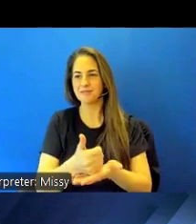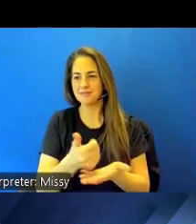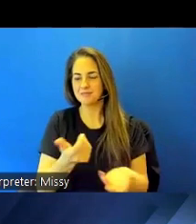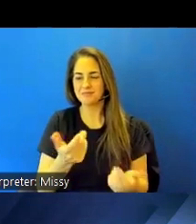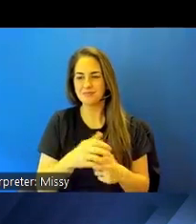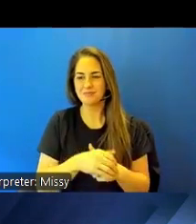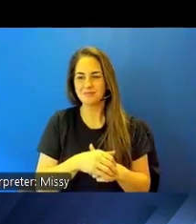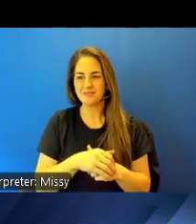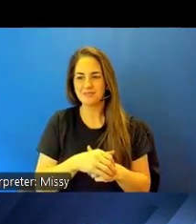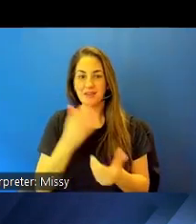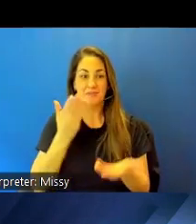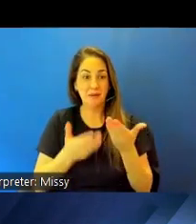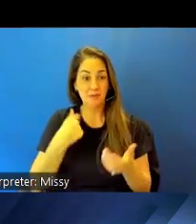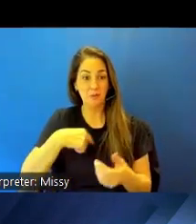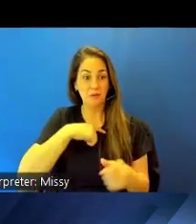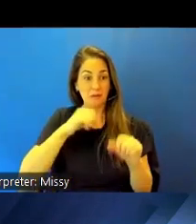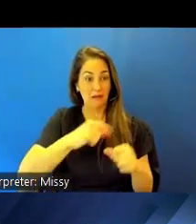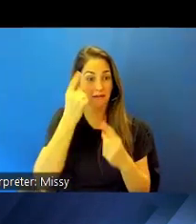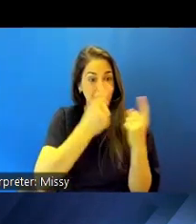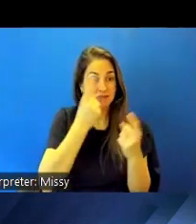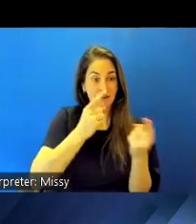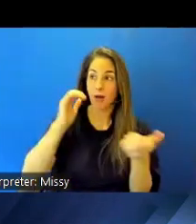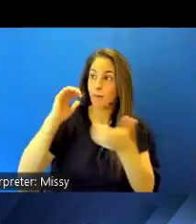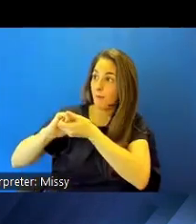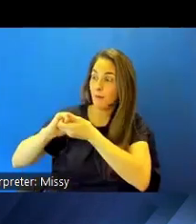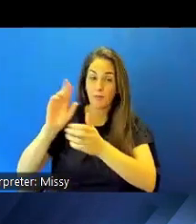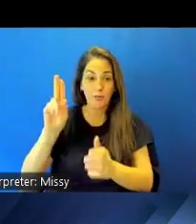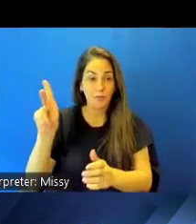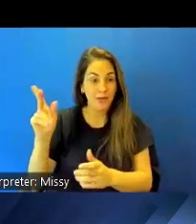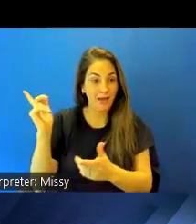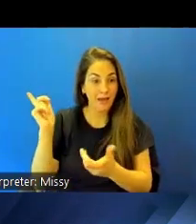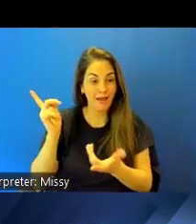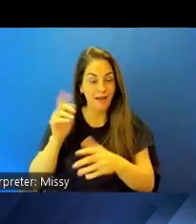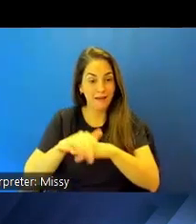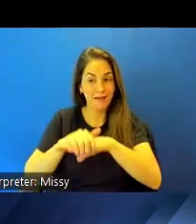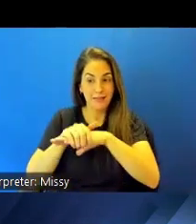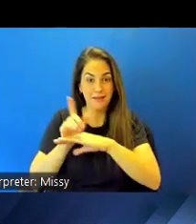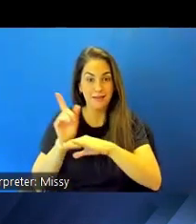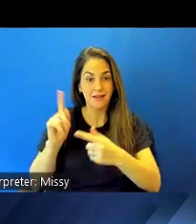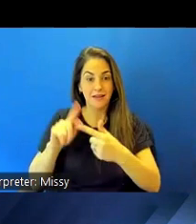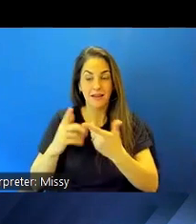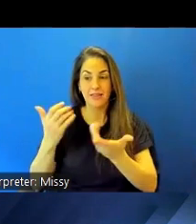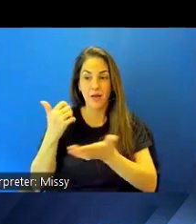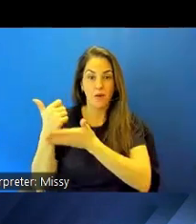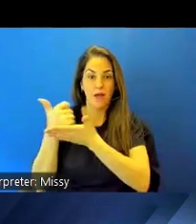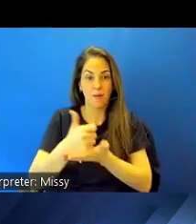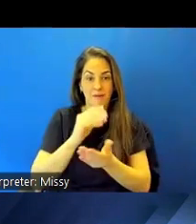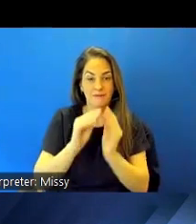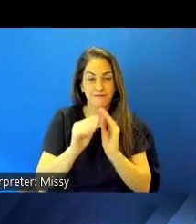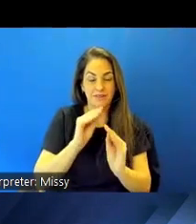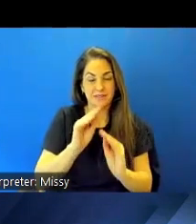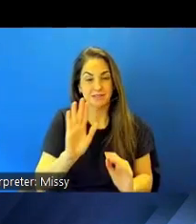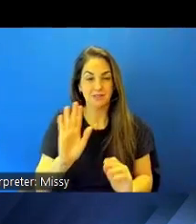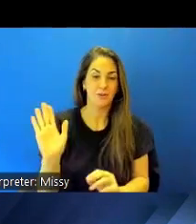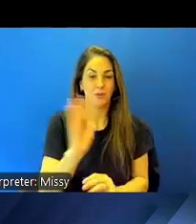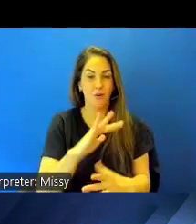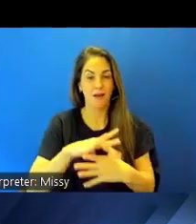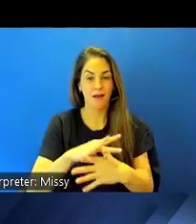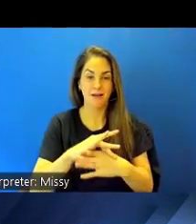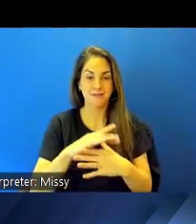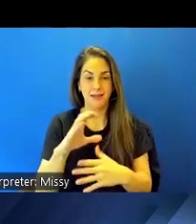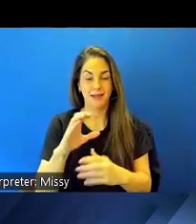that maybe we could consider here in our system. So leading up to a Fix Your Content campaign, there's a